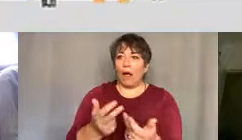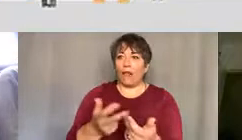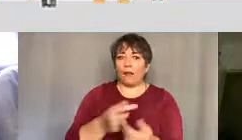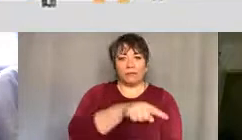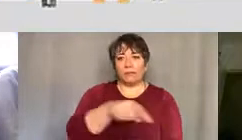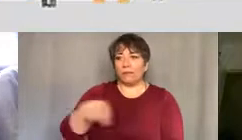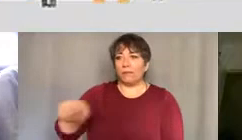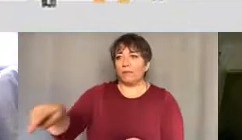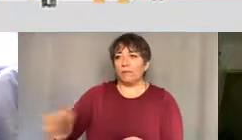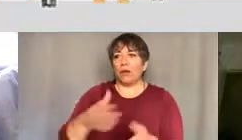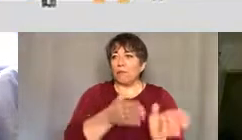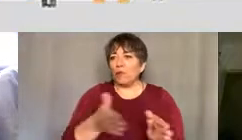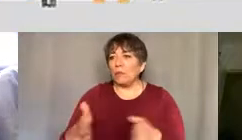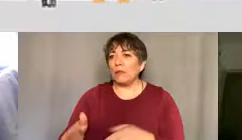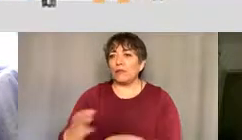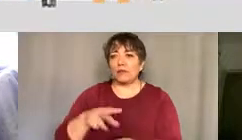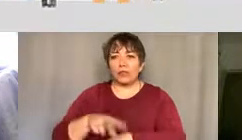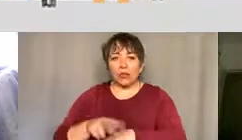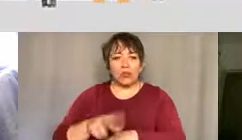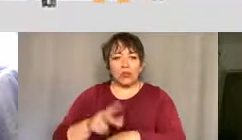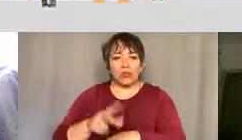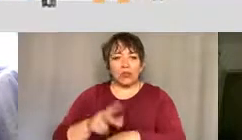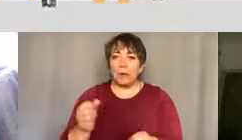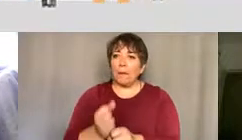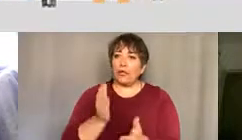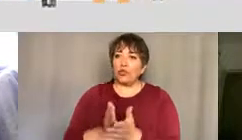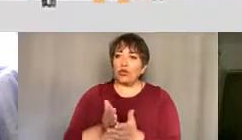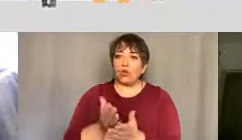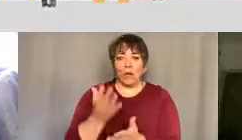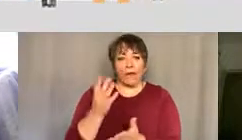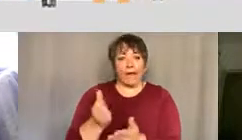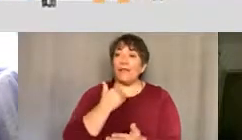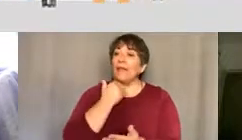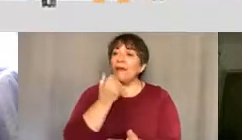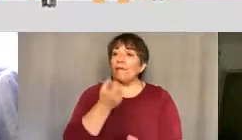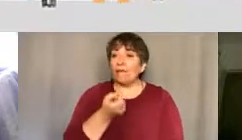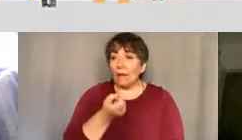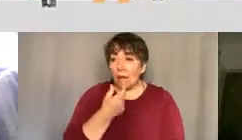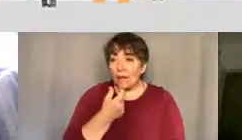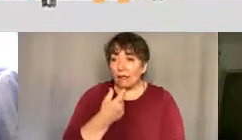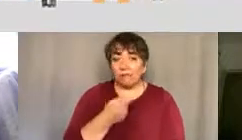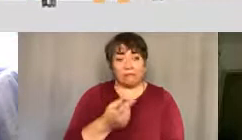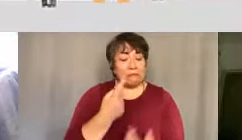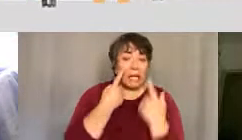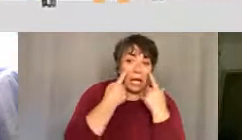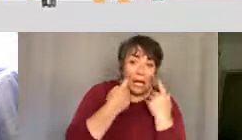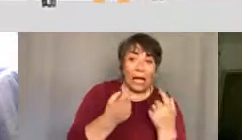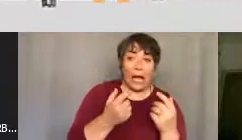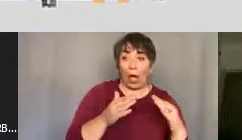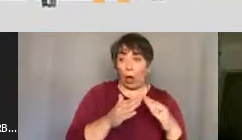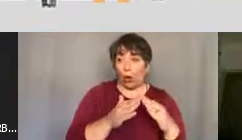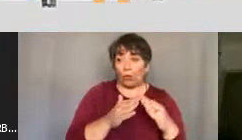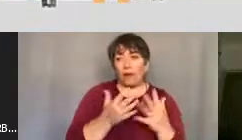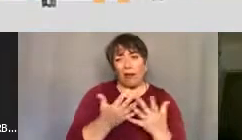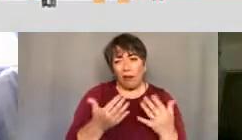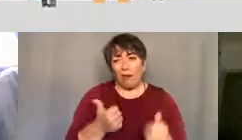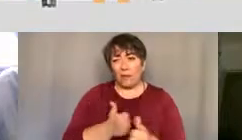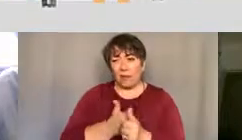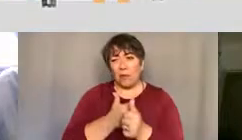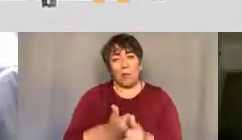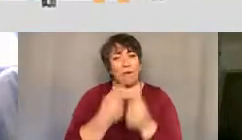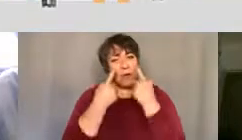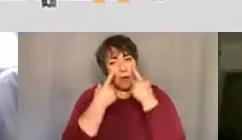national priorities, so they've had priorities around implementing proxy ordering in care homes and other work supporting care homes, so supporting medication